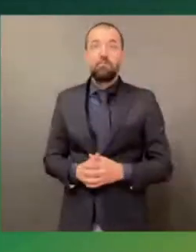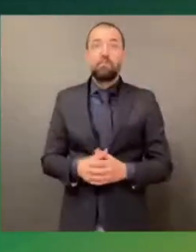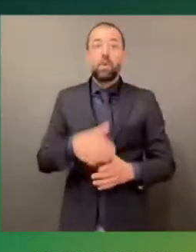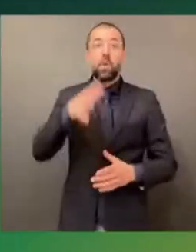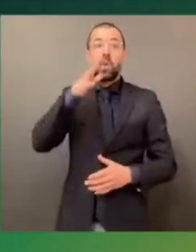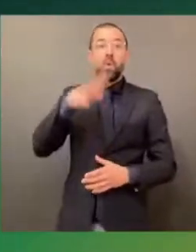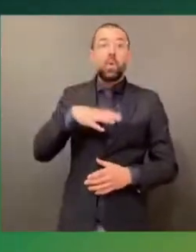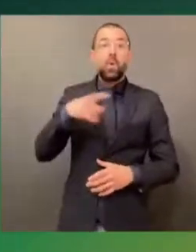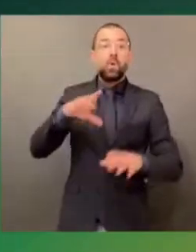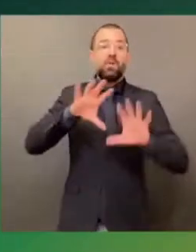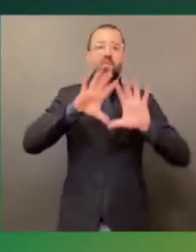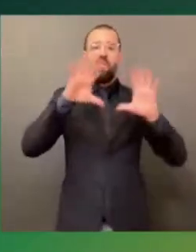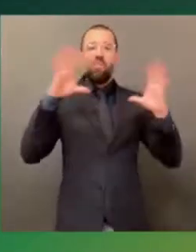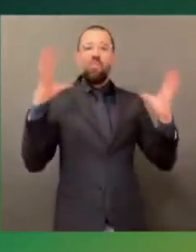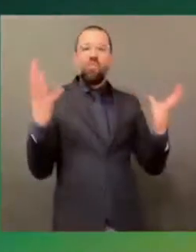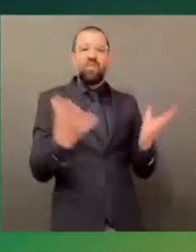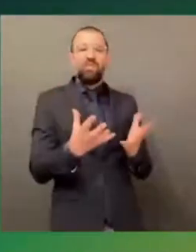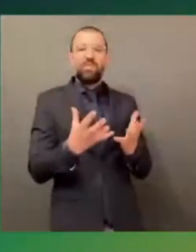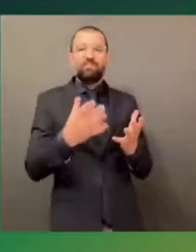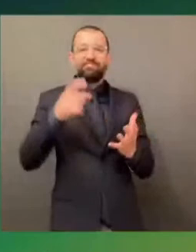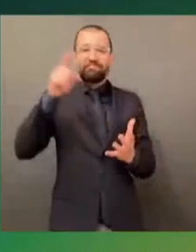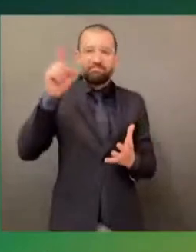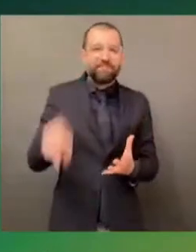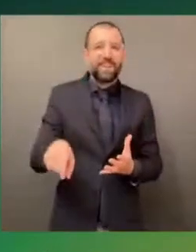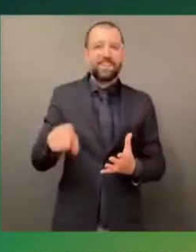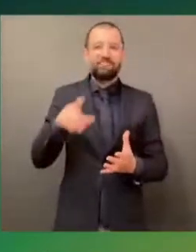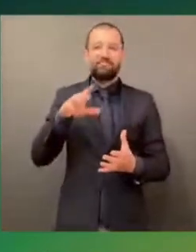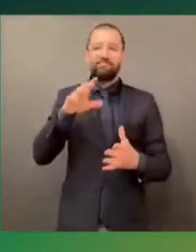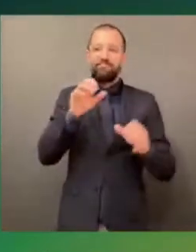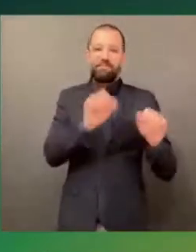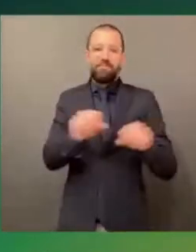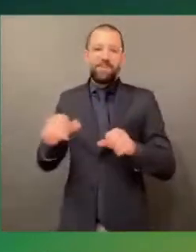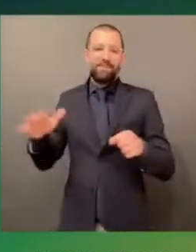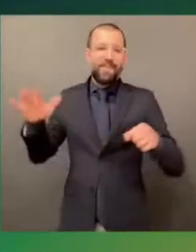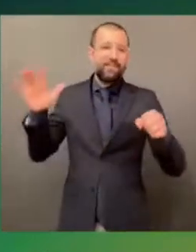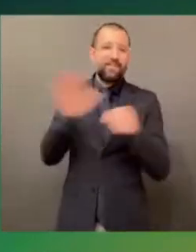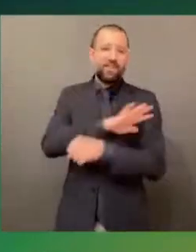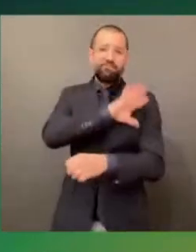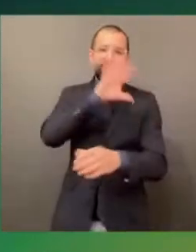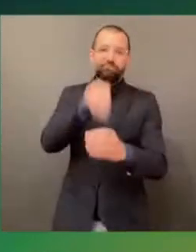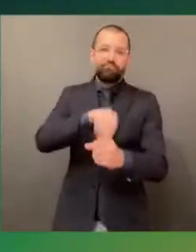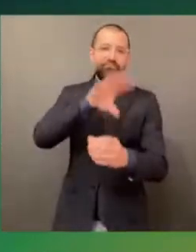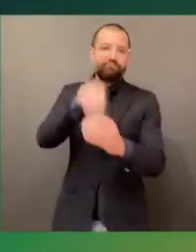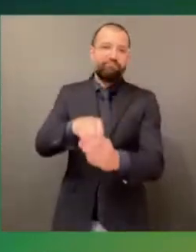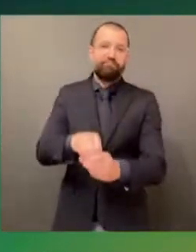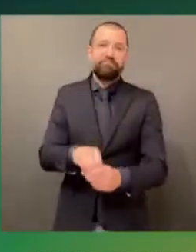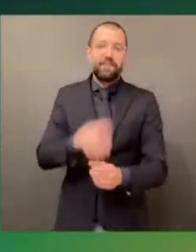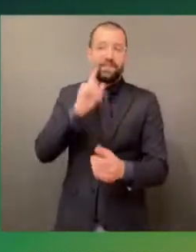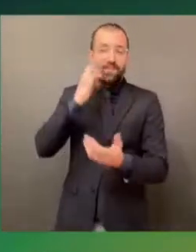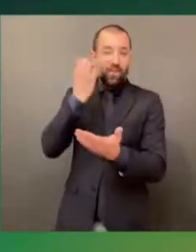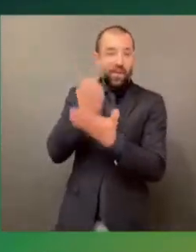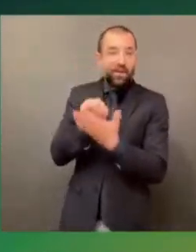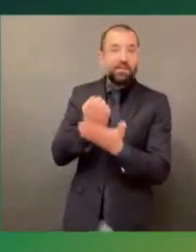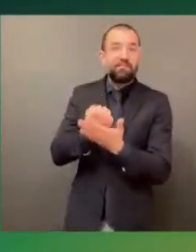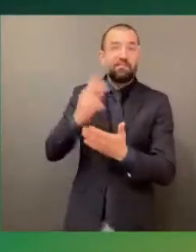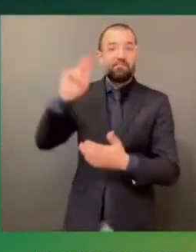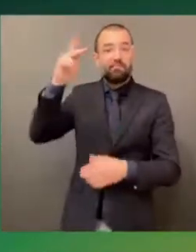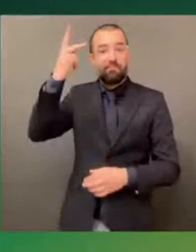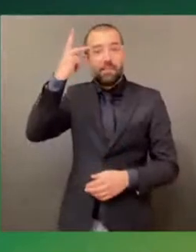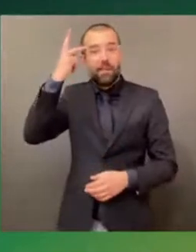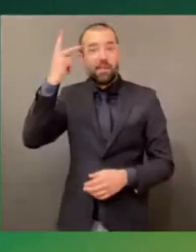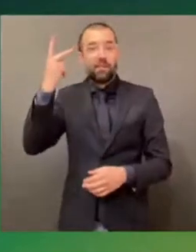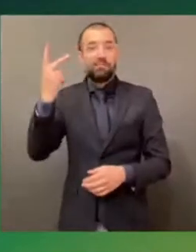world must be able to fully participate in economic, political, and social